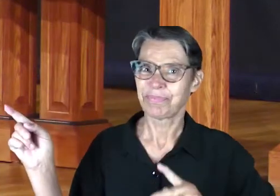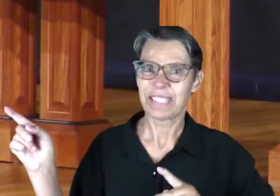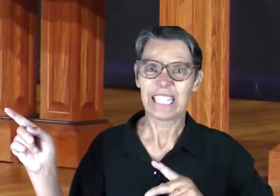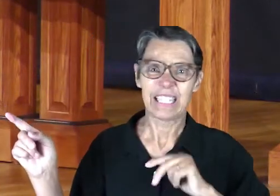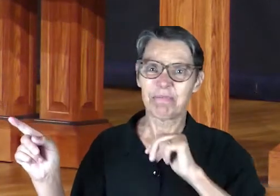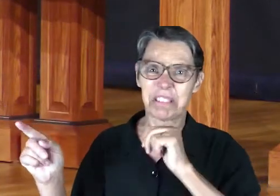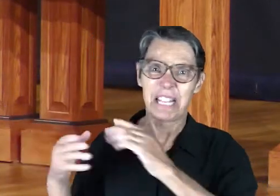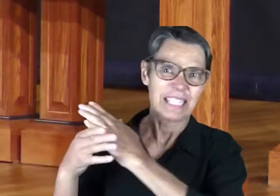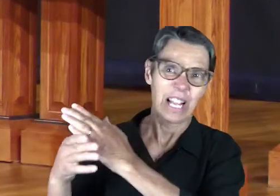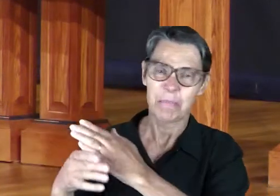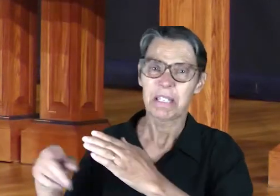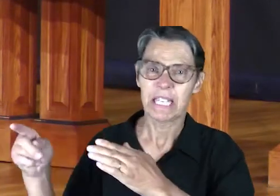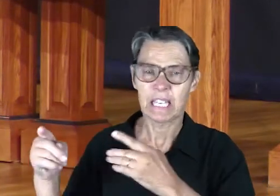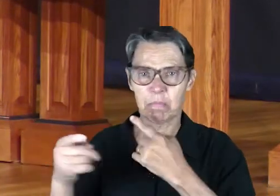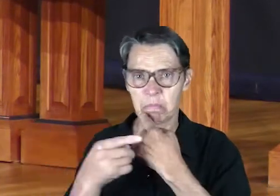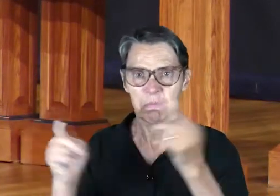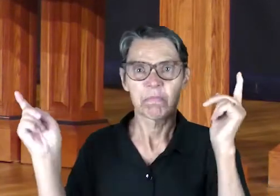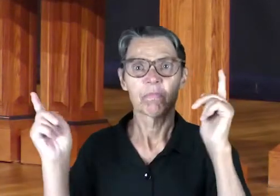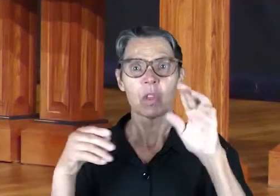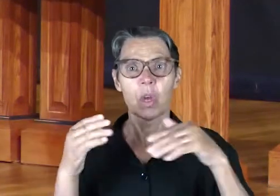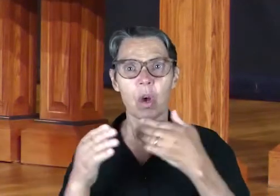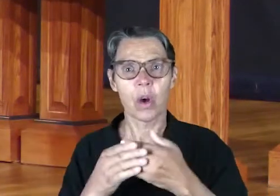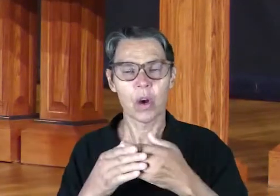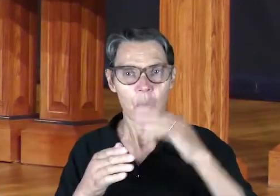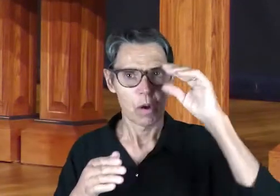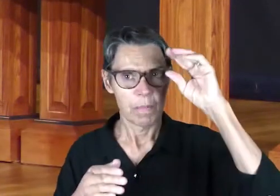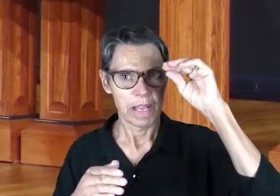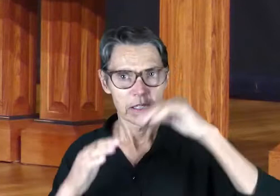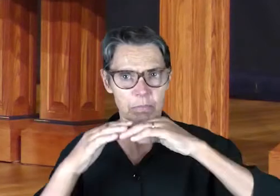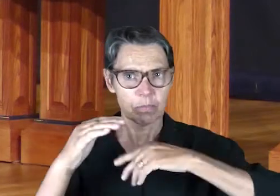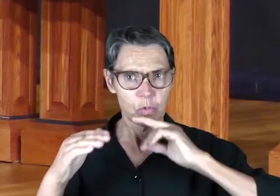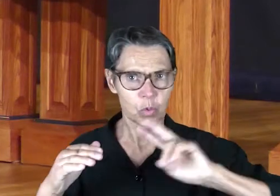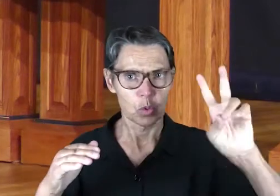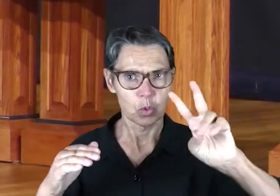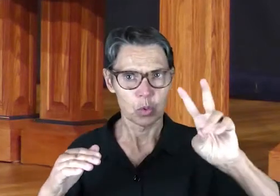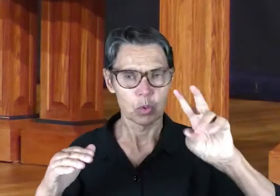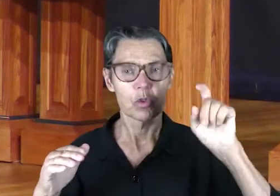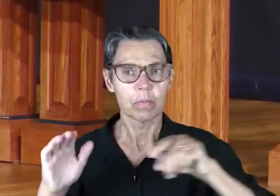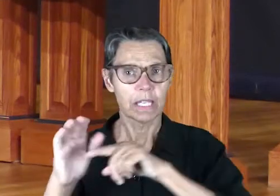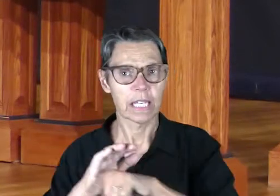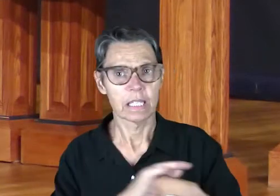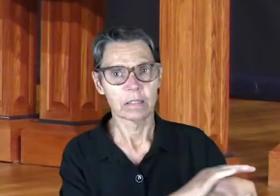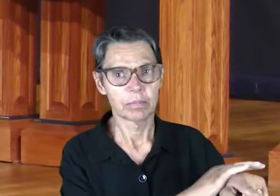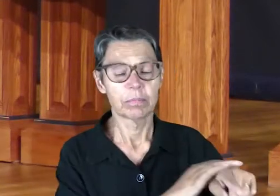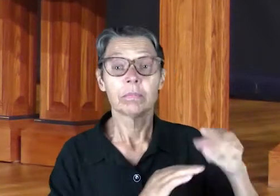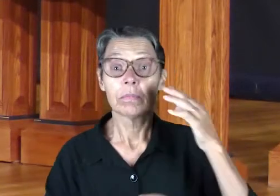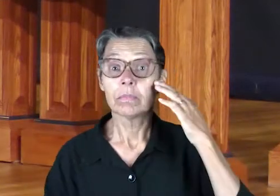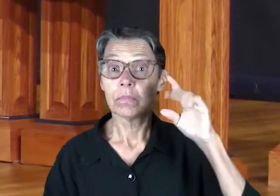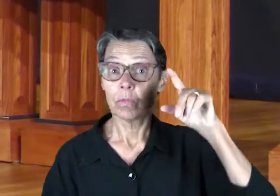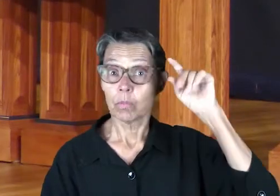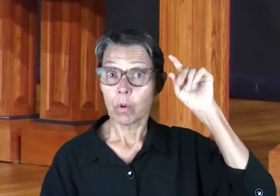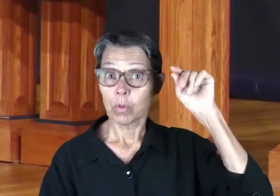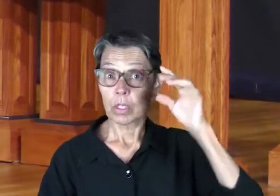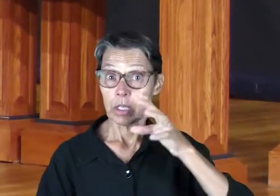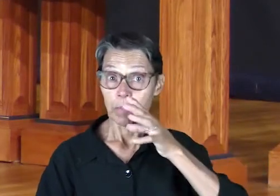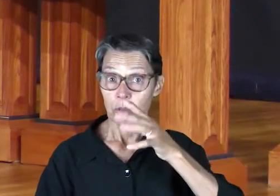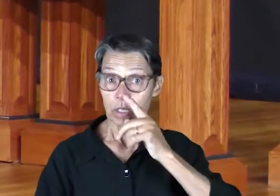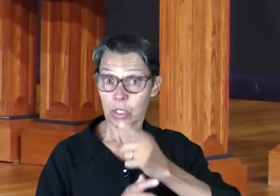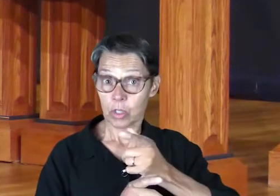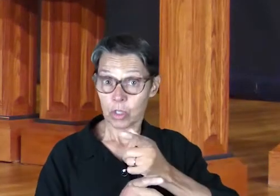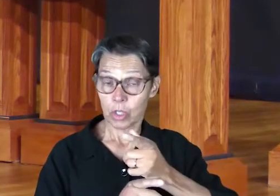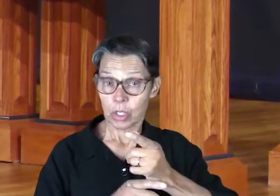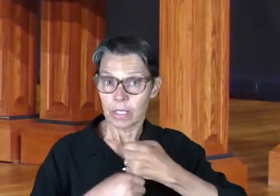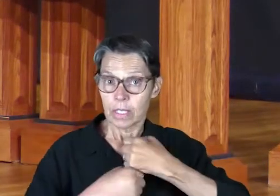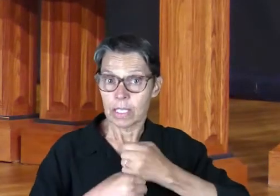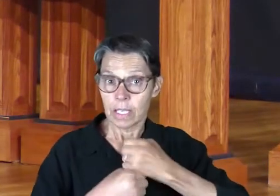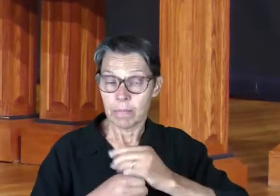was not stopped by that. He then put out an edict that all male children under the age of 2 should be put to death. And we know that Moses'